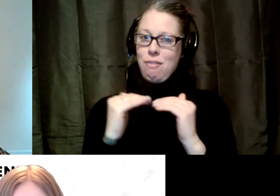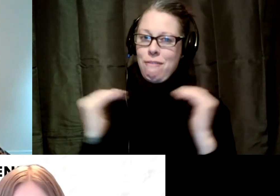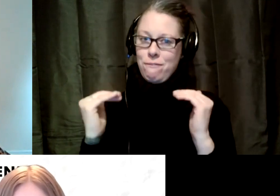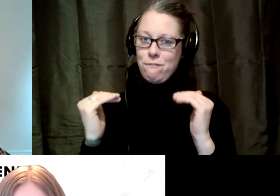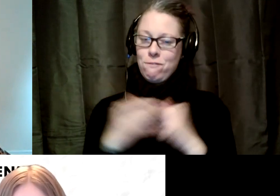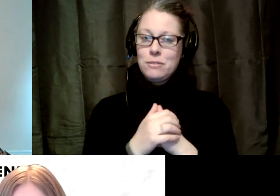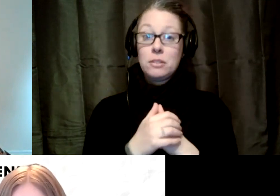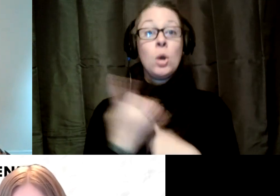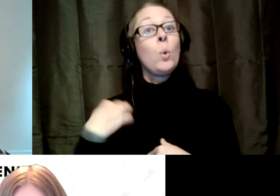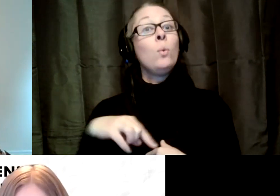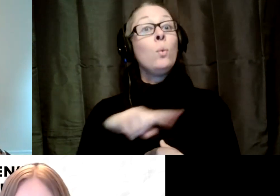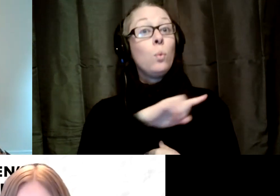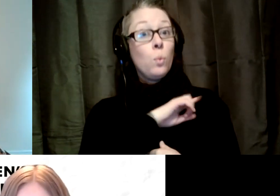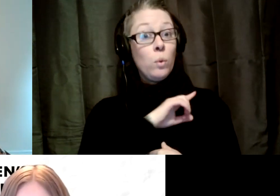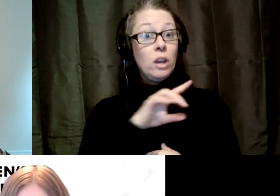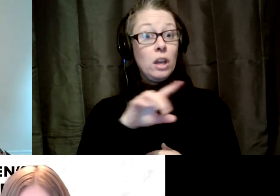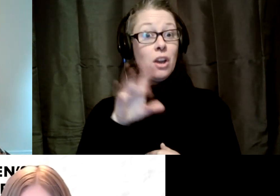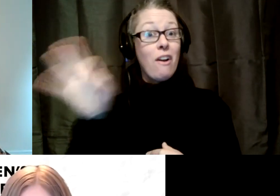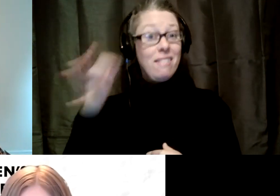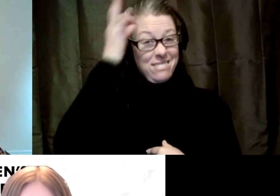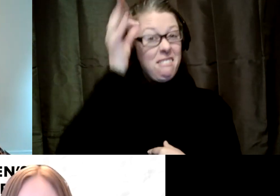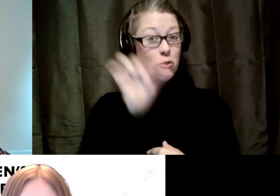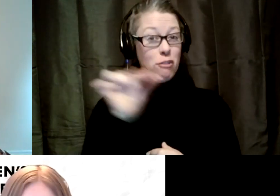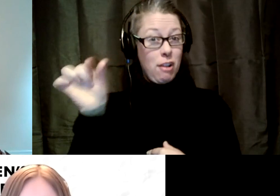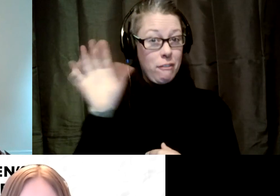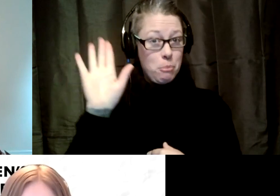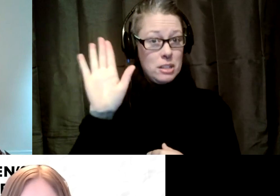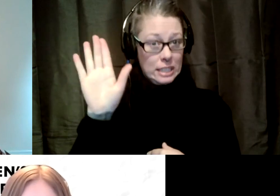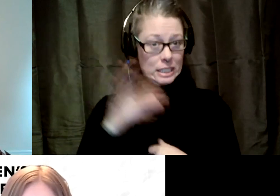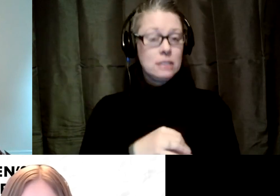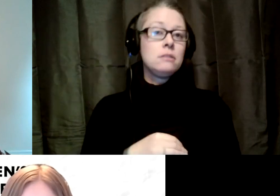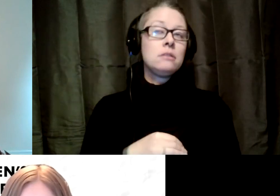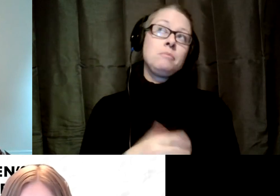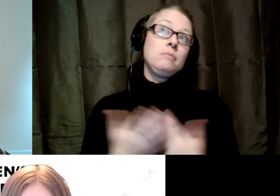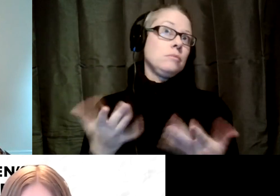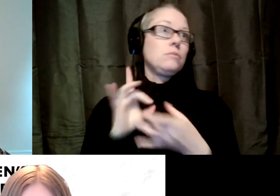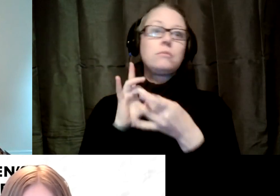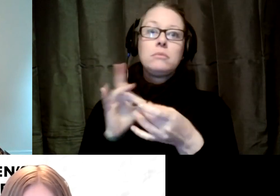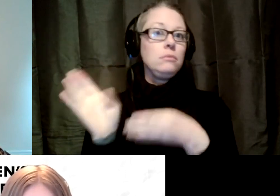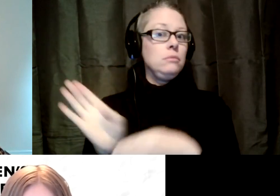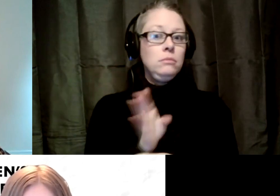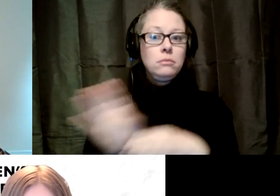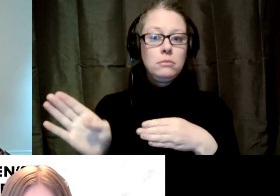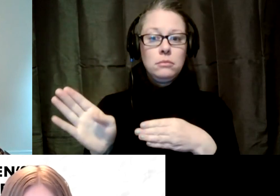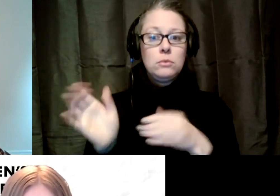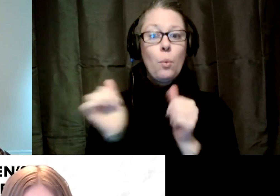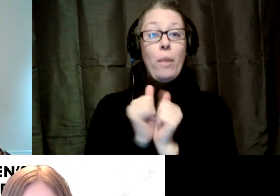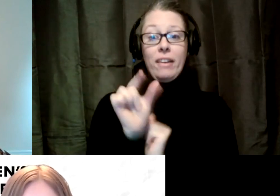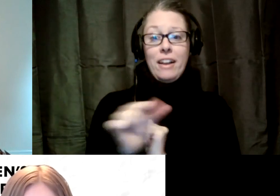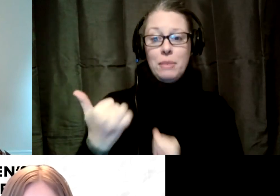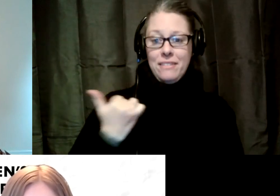we handle issues at the federal level. So anything that has to do with business that you're doing with the government of